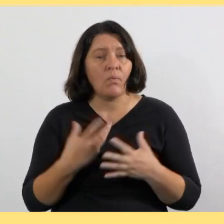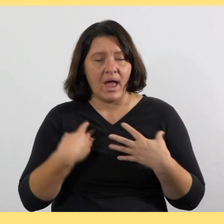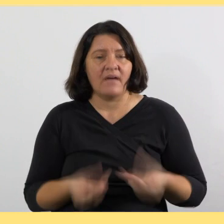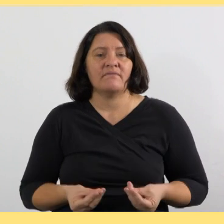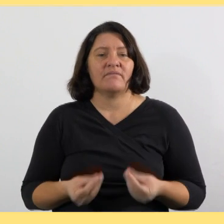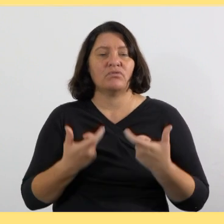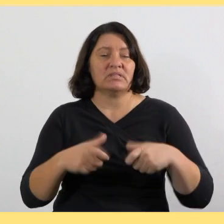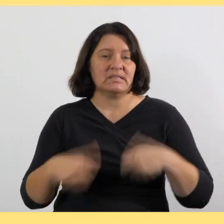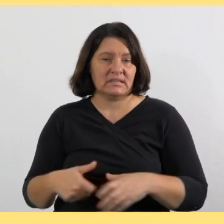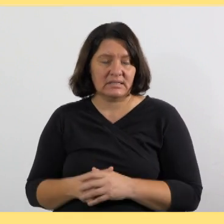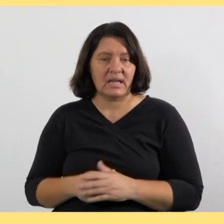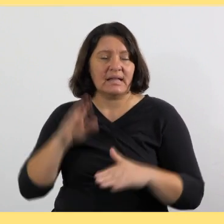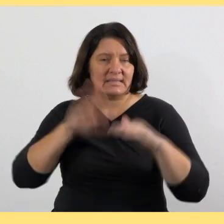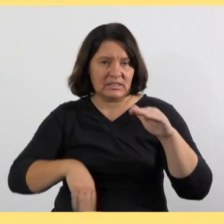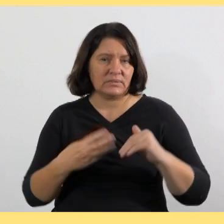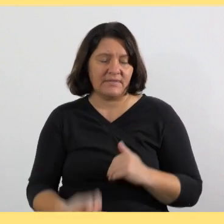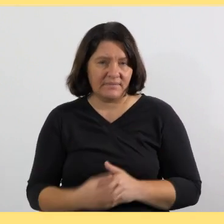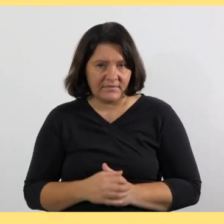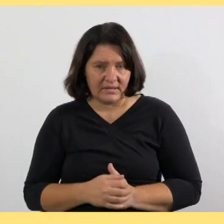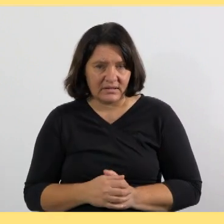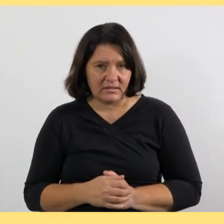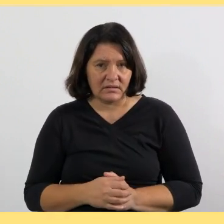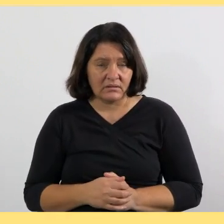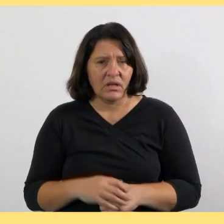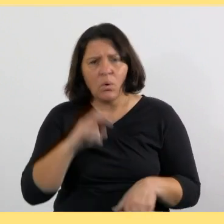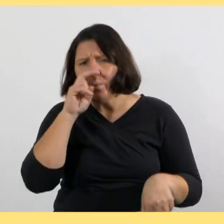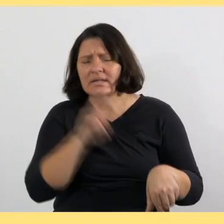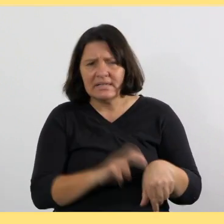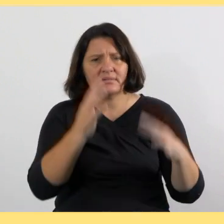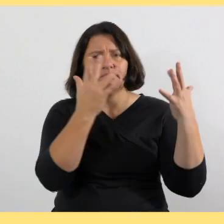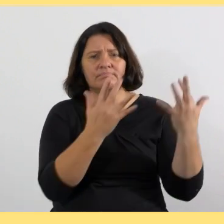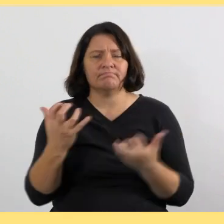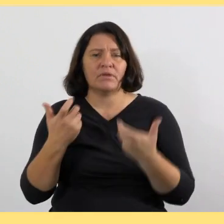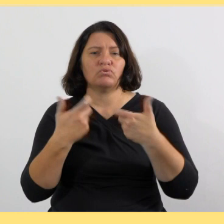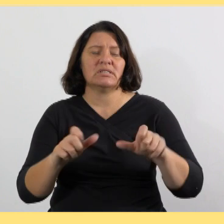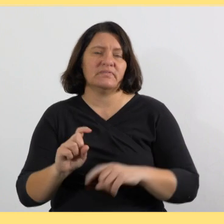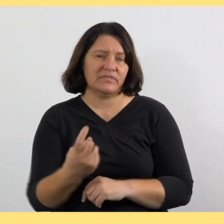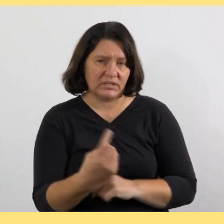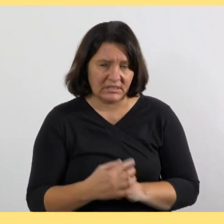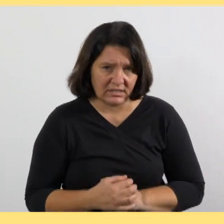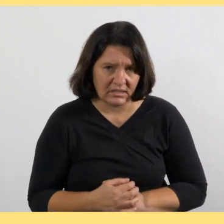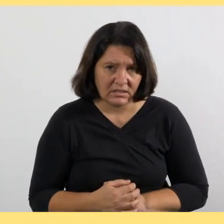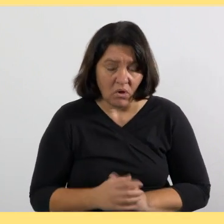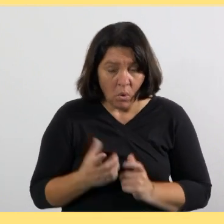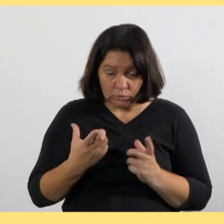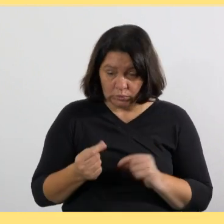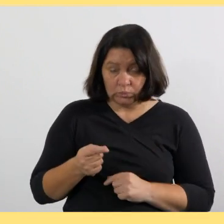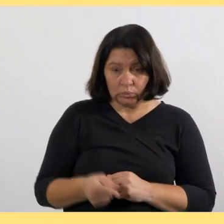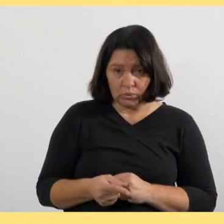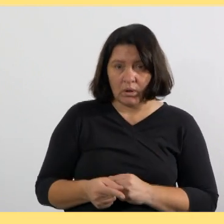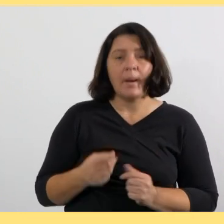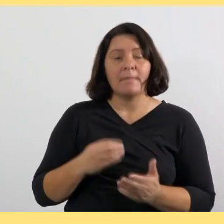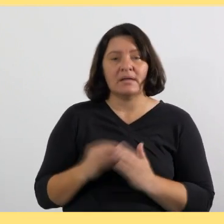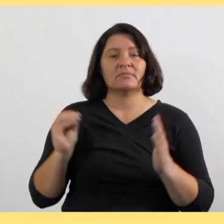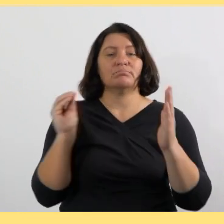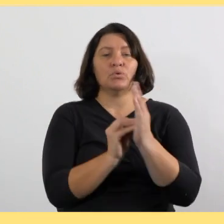control, we have receipts and discounts. We need to calculate our receipts first. And in order for you to do